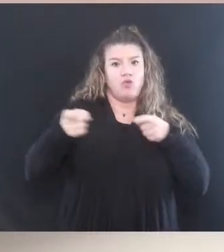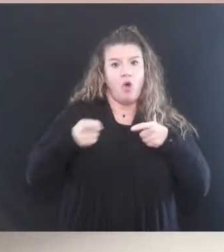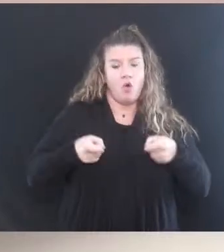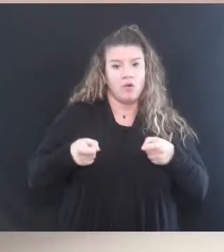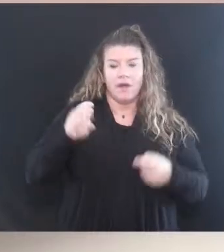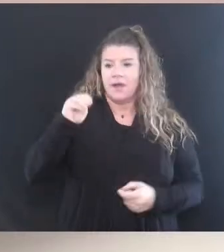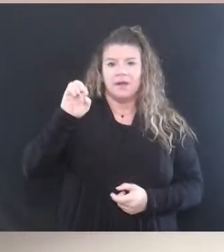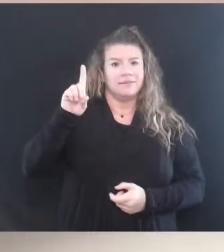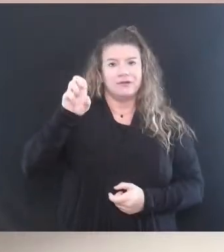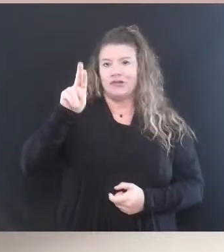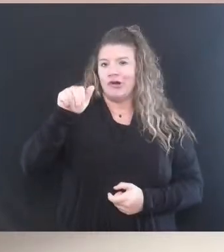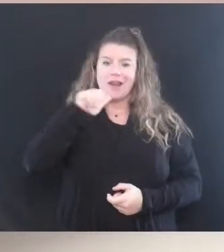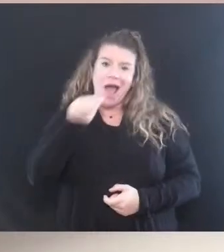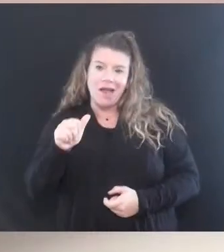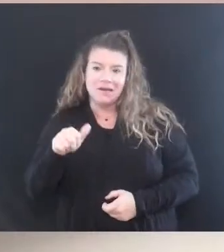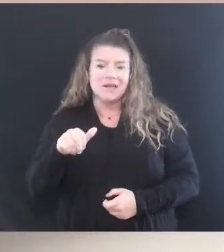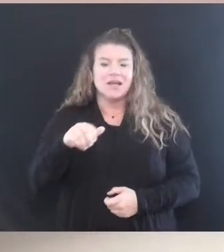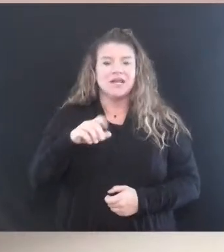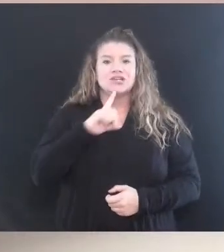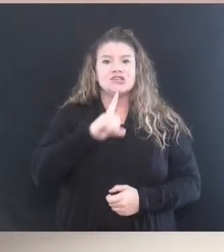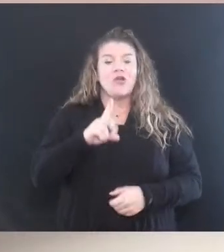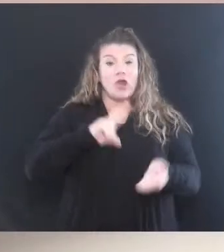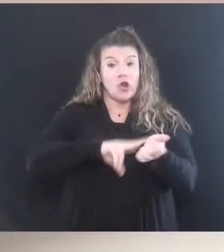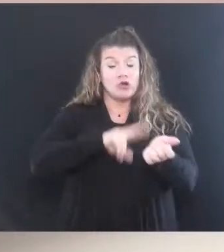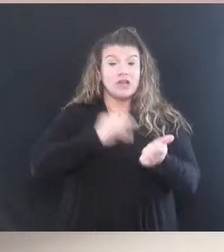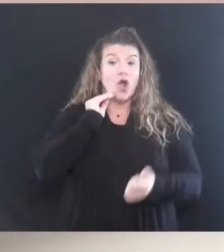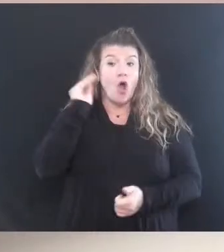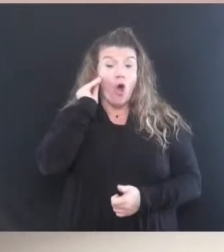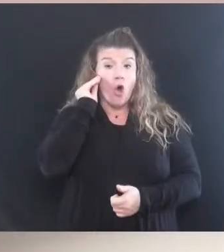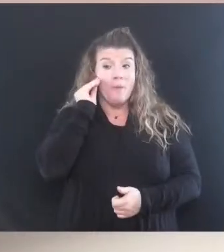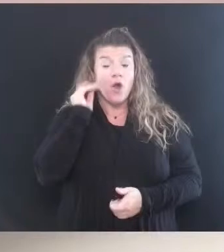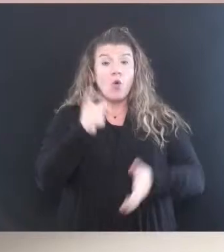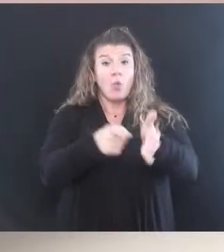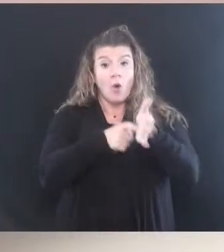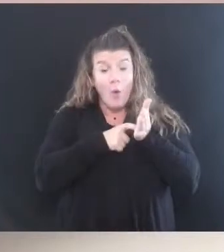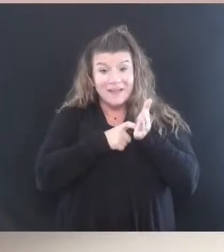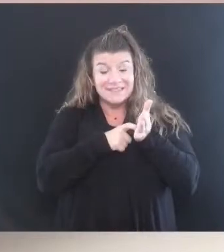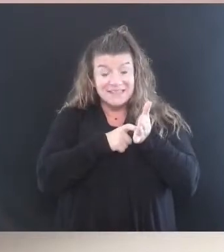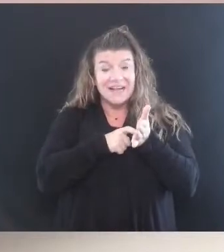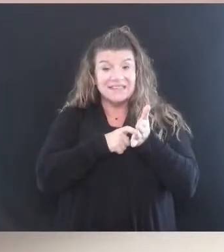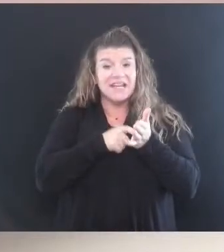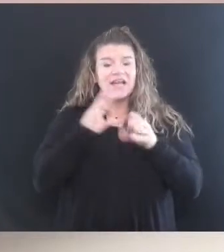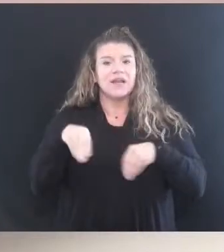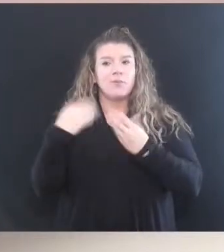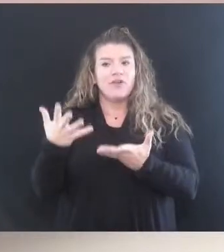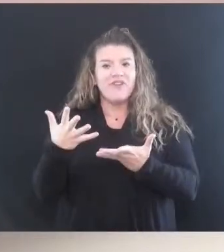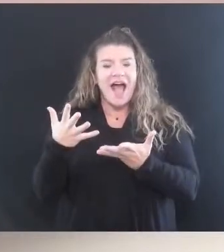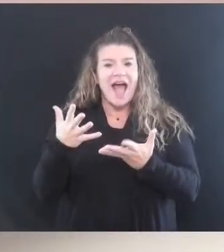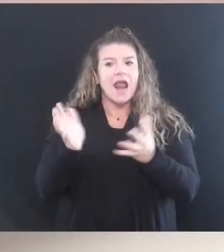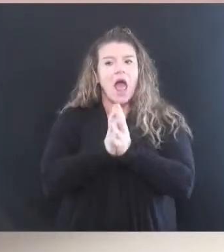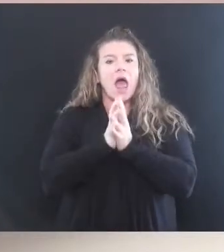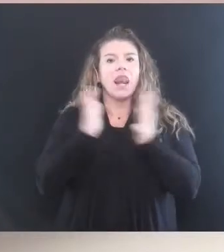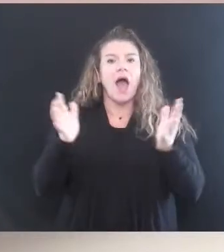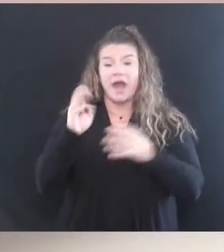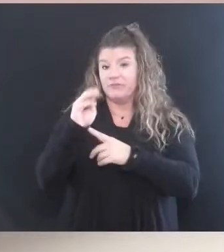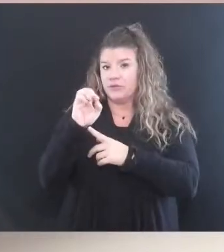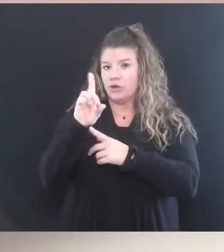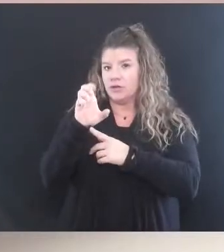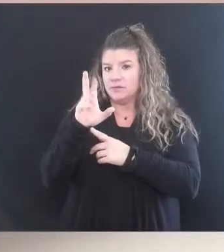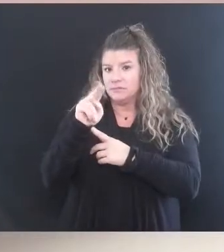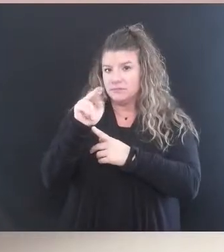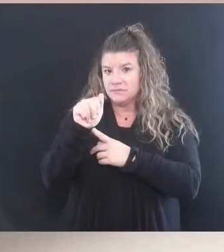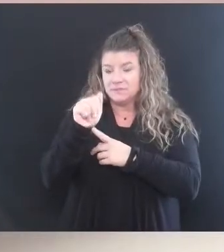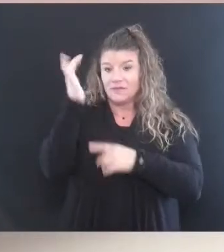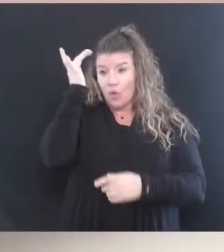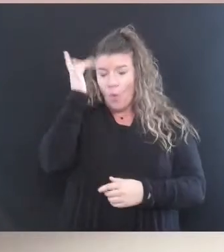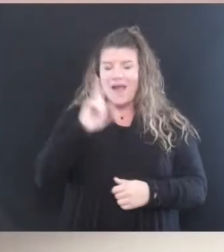the Moderna. So our nursing homes had requested us to provide a significant amount of Moderna